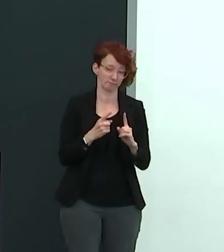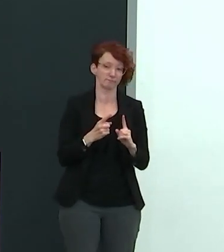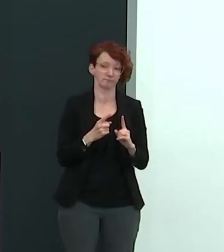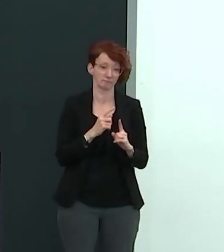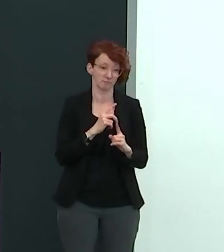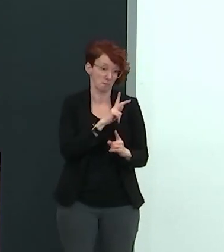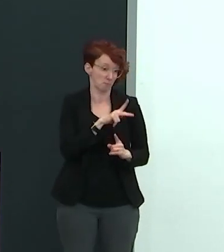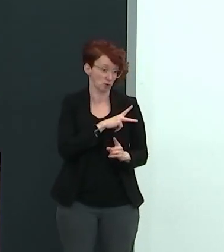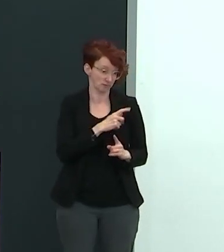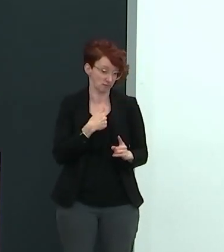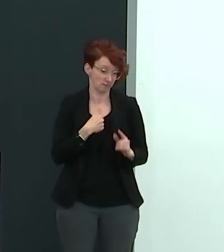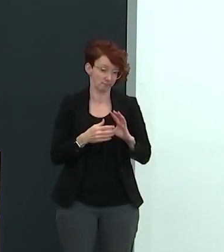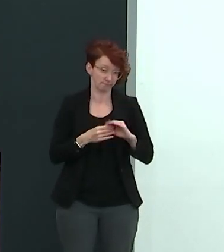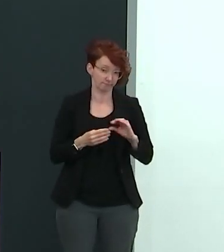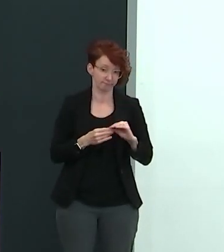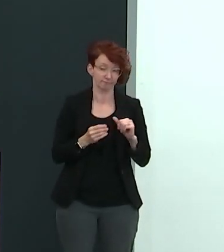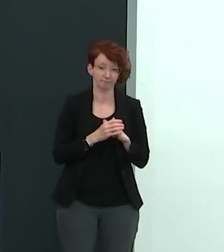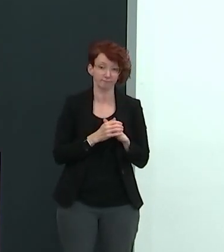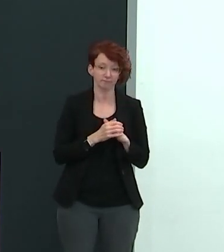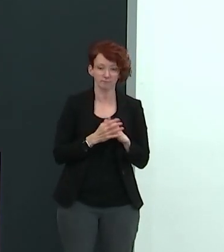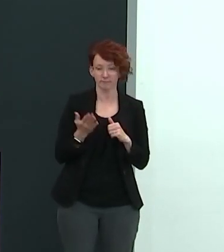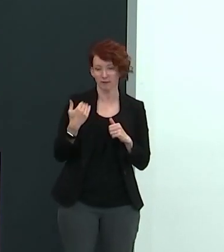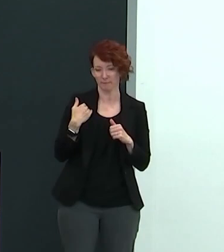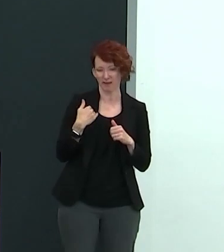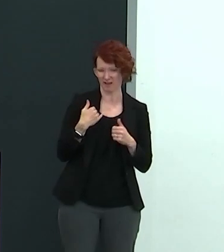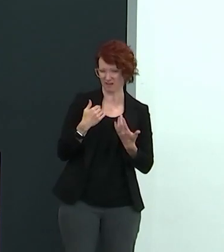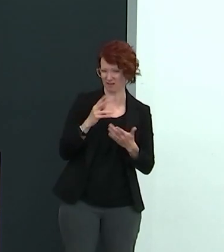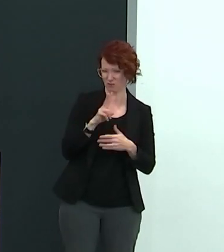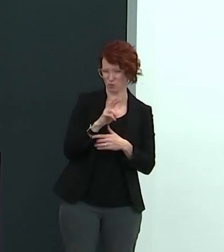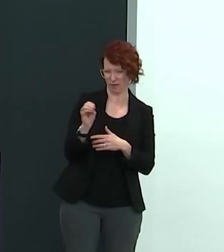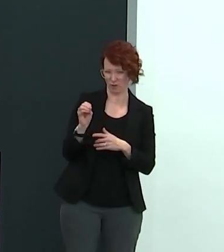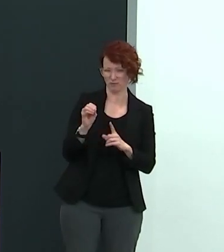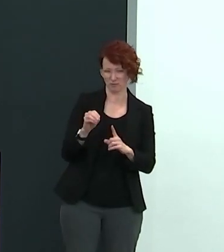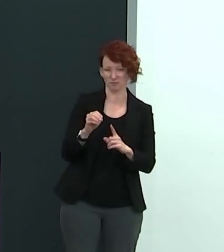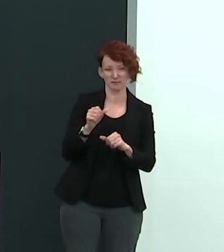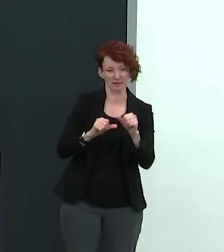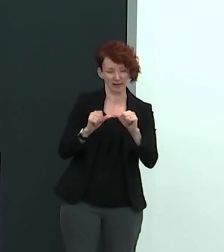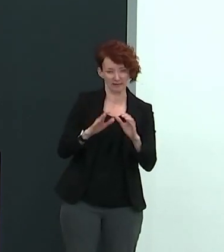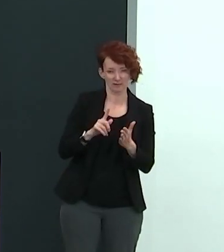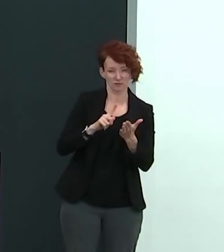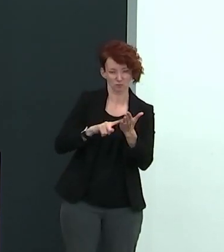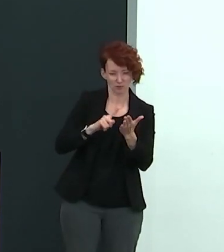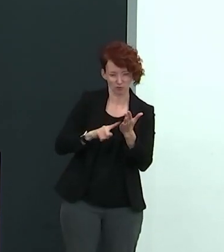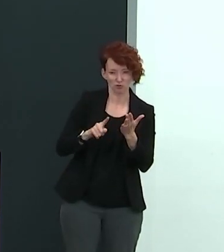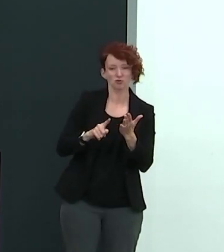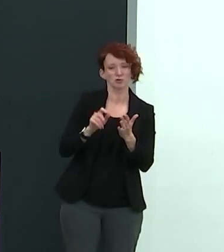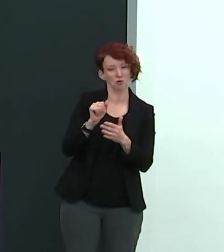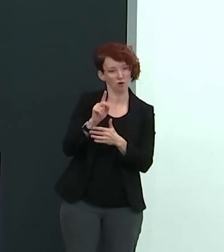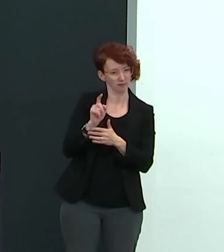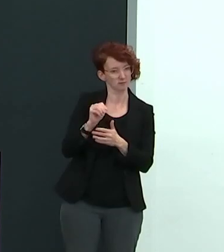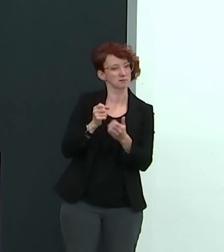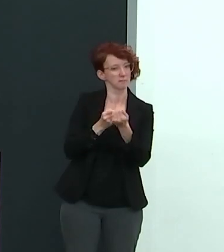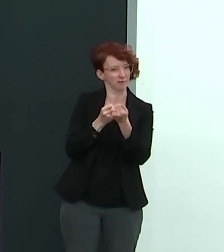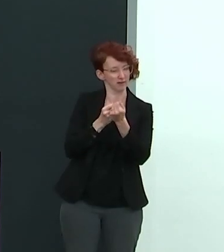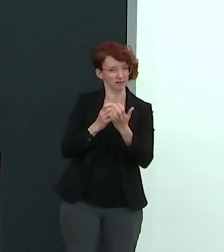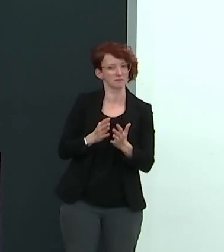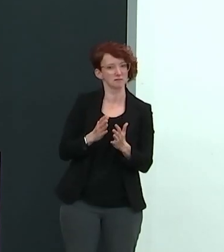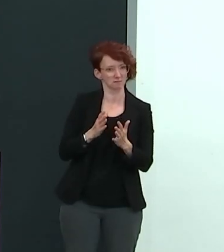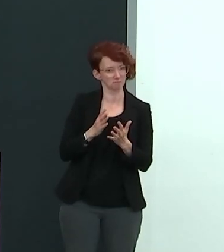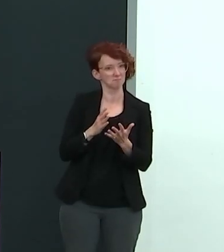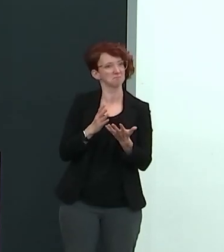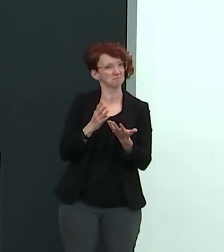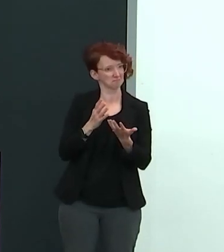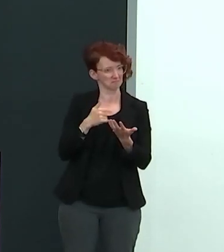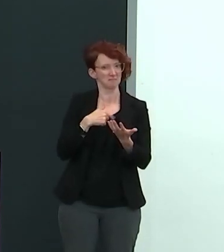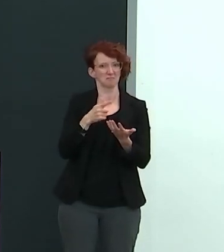personal level. Especially in the early 2000s, scientists, researchers, and even autism advocates were met with